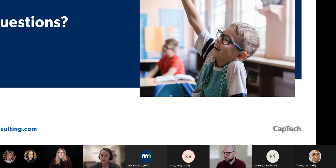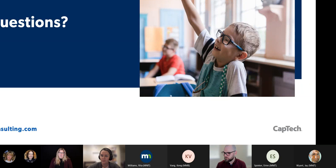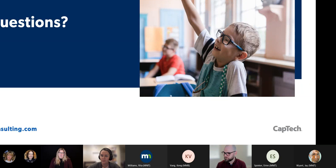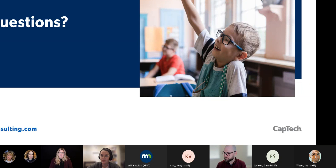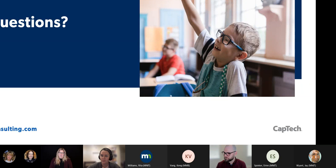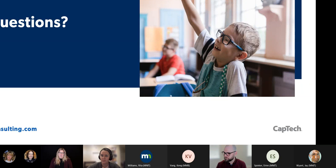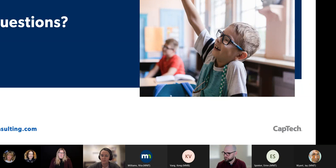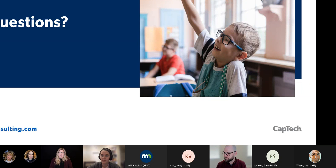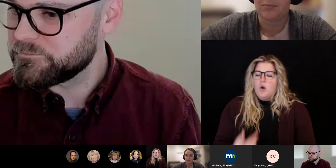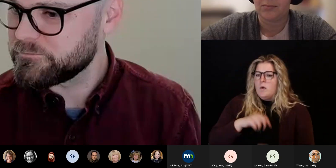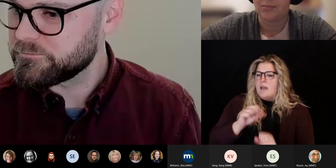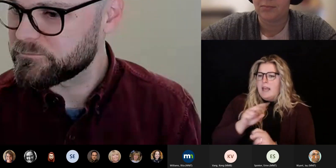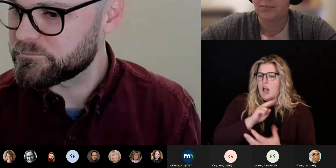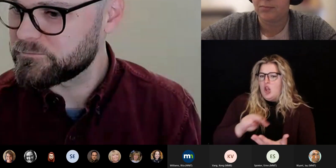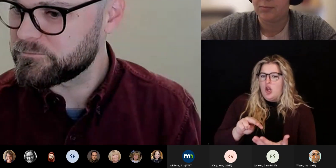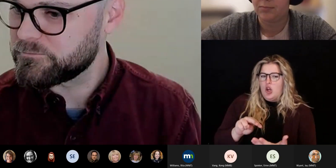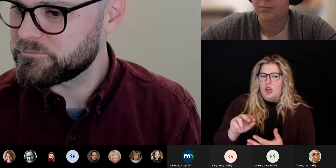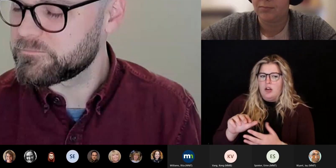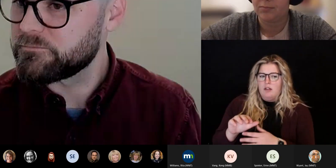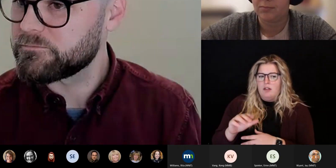there as well.